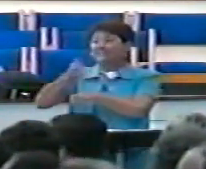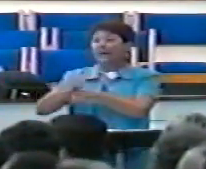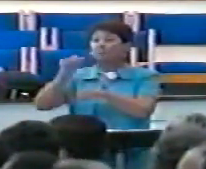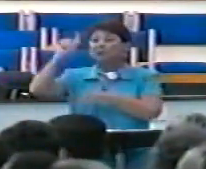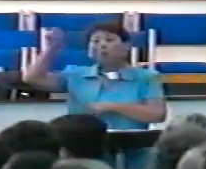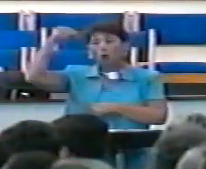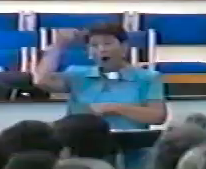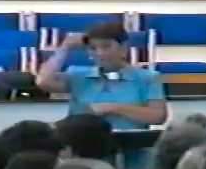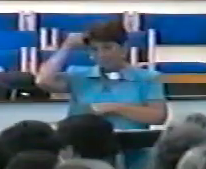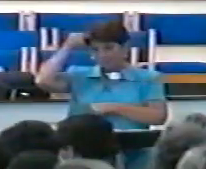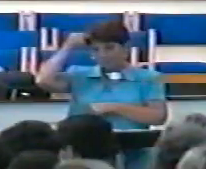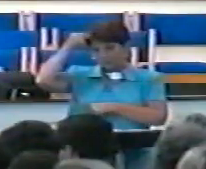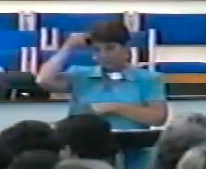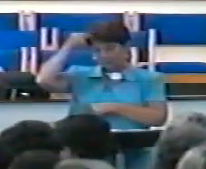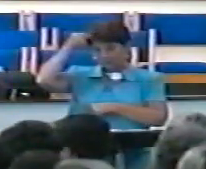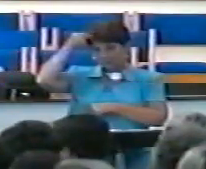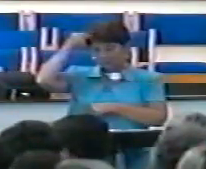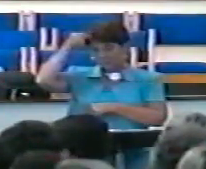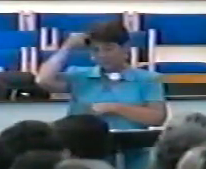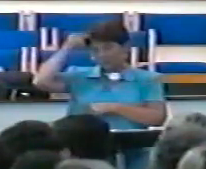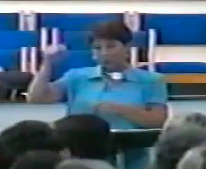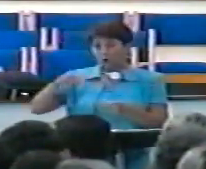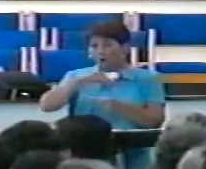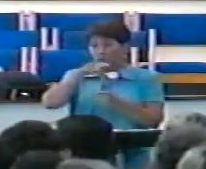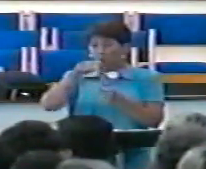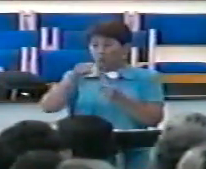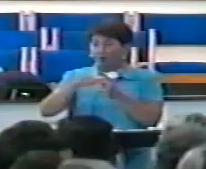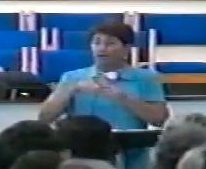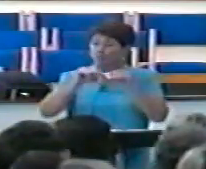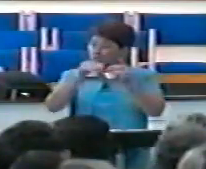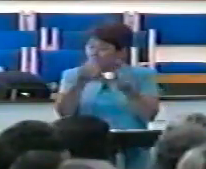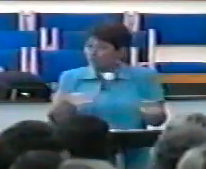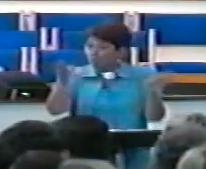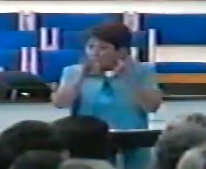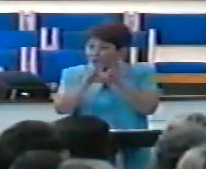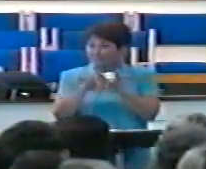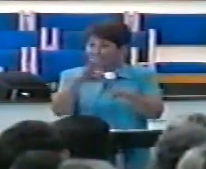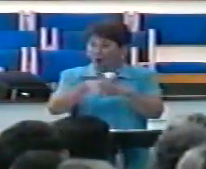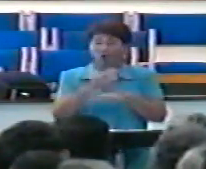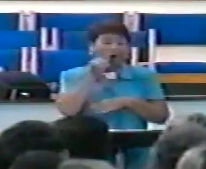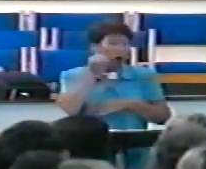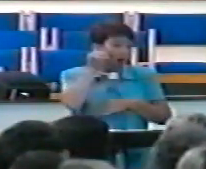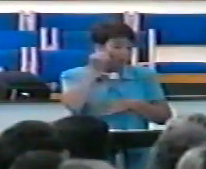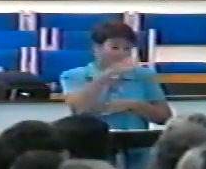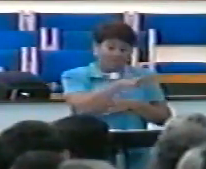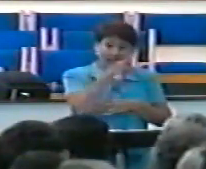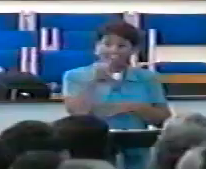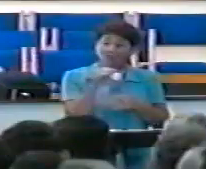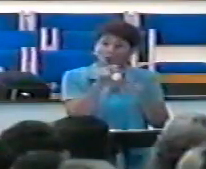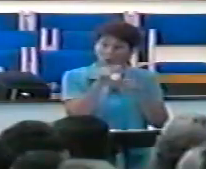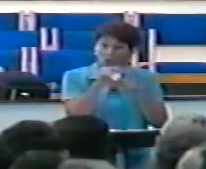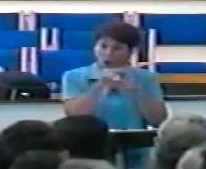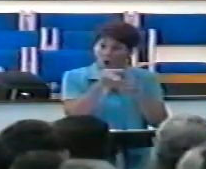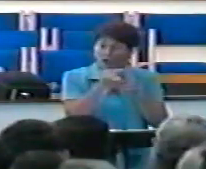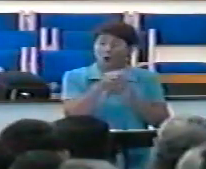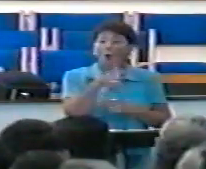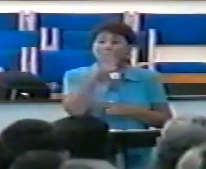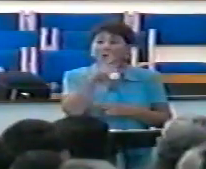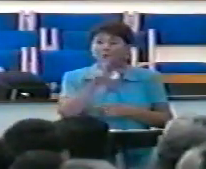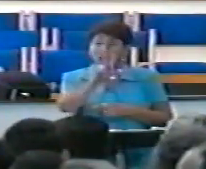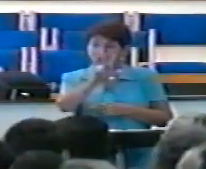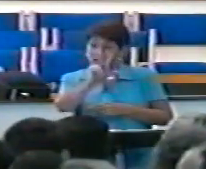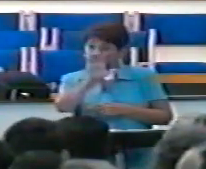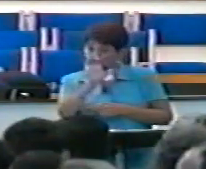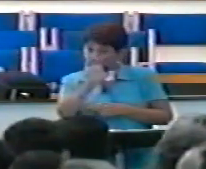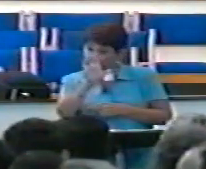government. When it comes to the emphasis on the home, we find the word mother mentioned in Scripture some 363